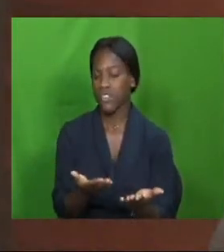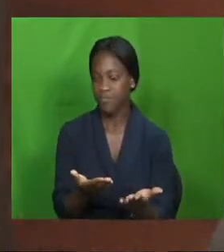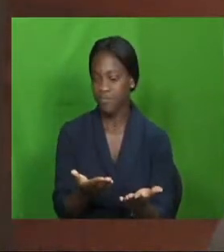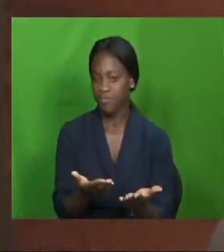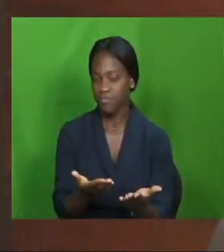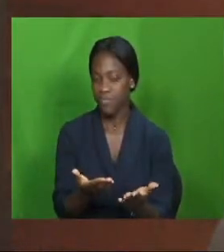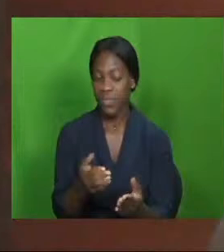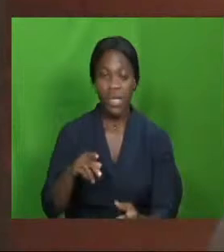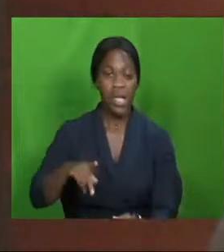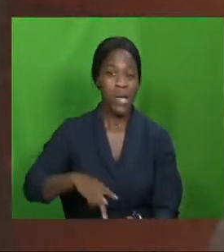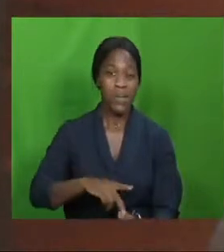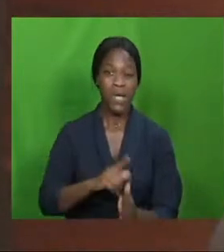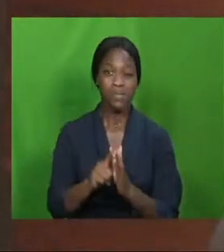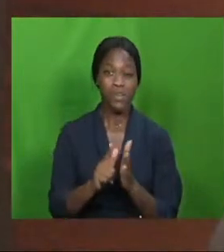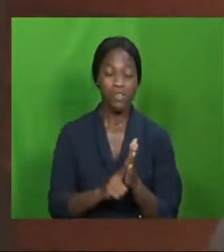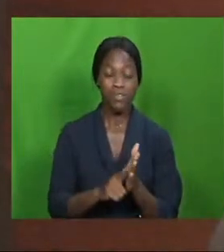54,